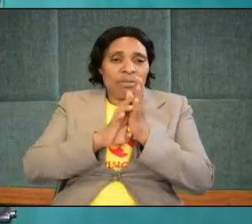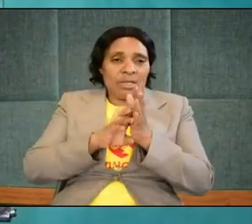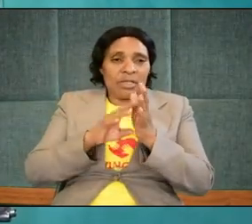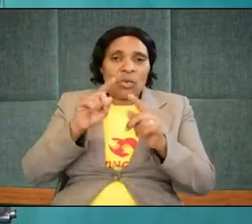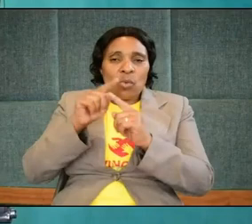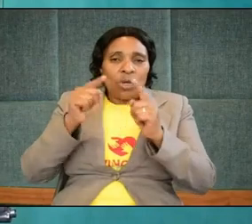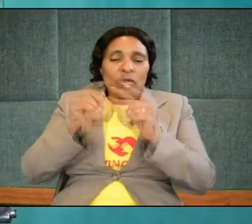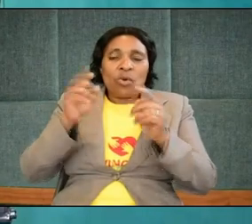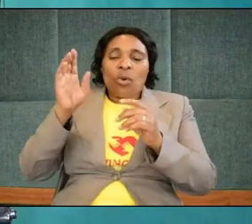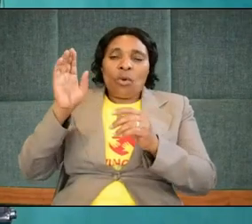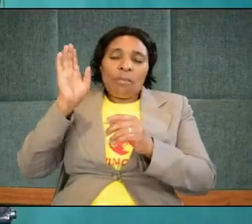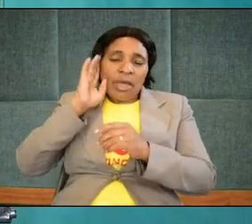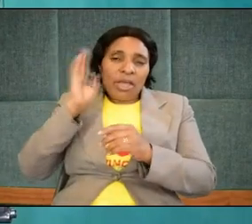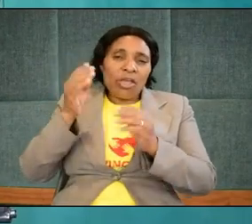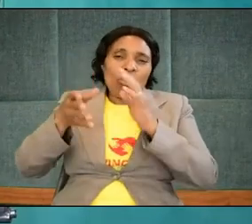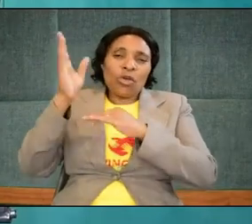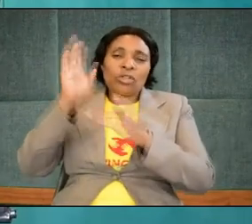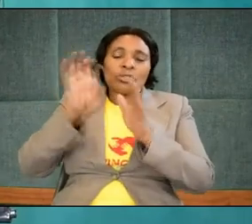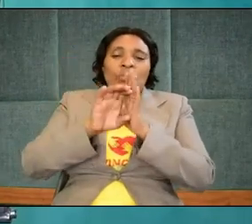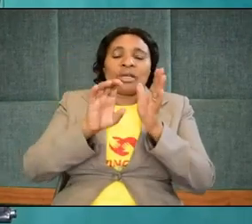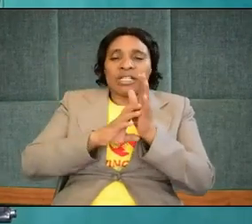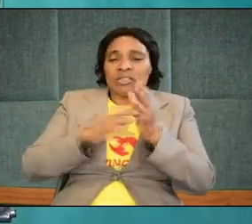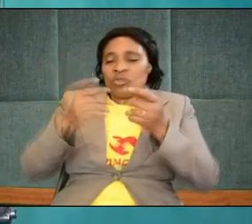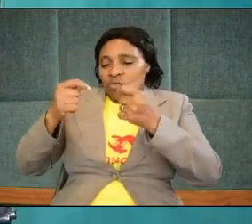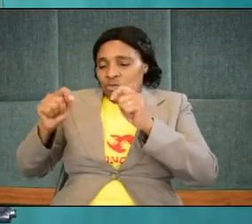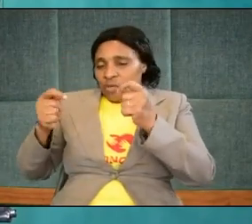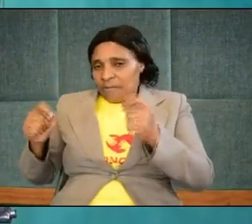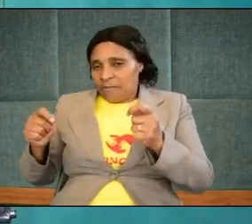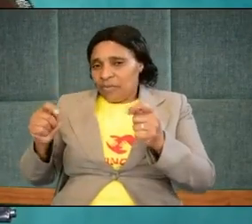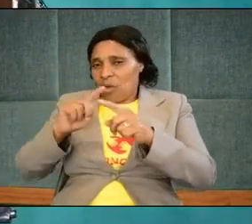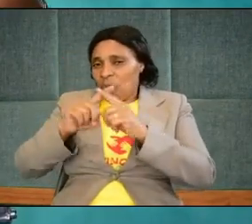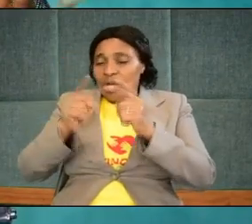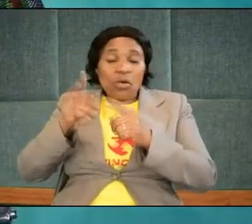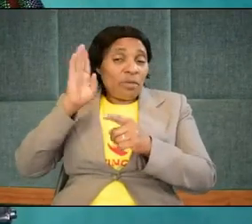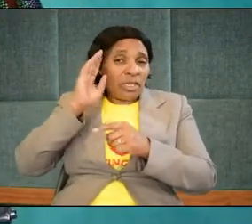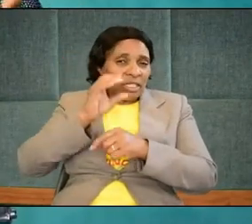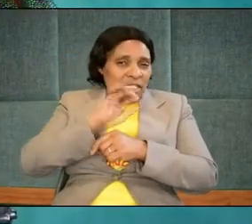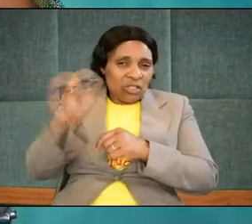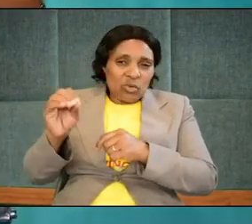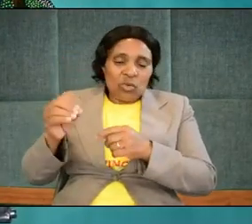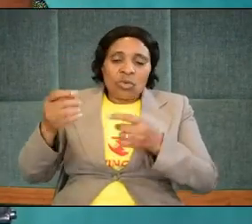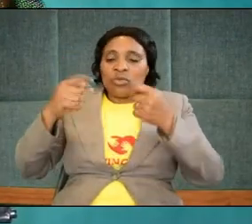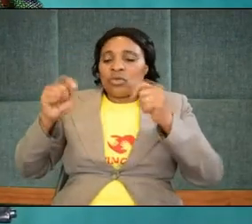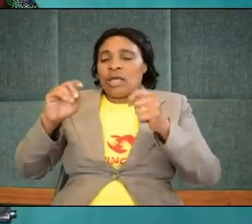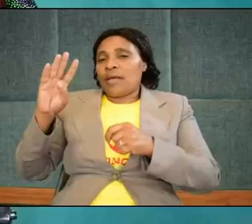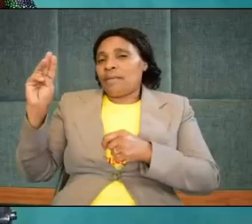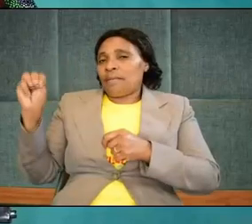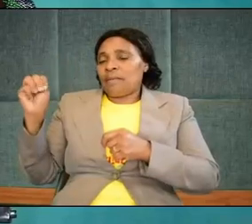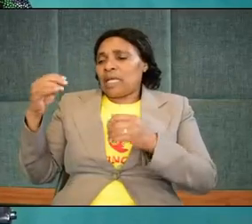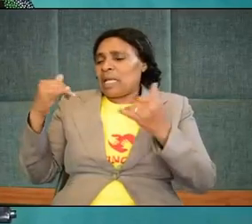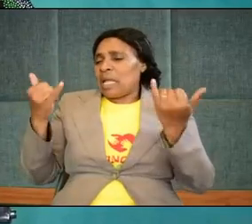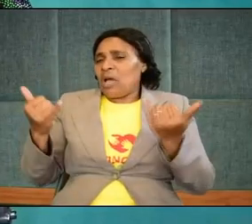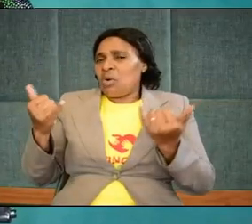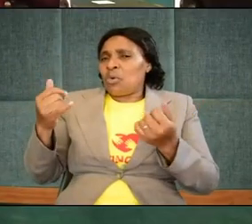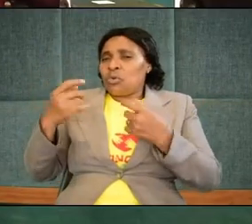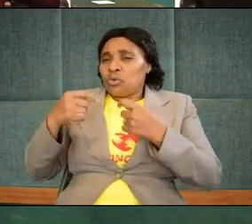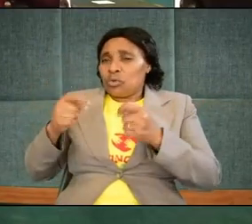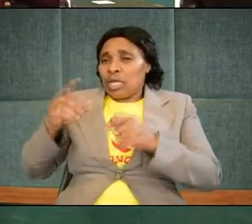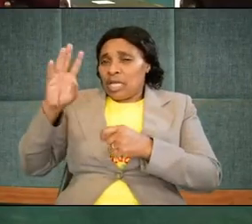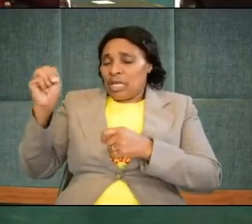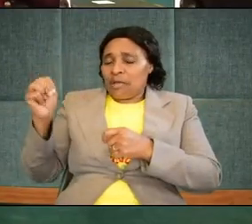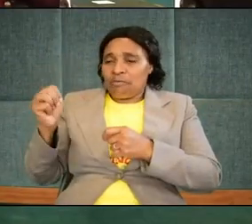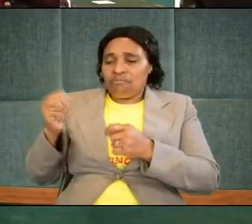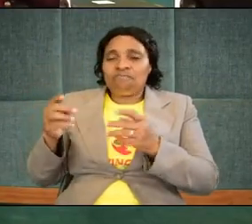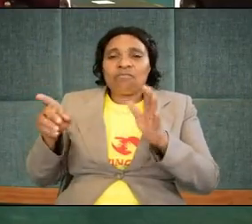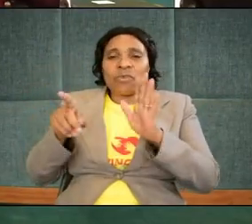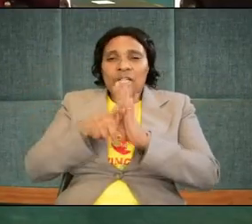when we obey God's commandments, we have tested him in essence. And when we disobey him, we also test him. Mm. But now we test him differently. Yeah.